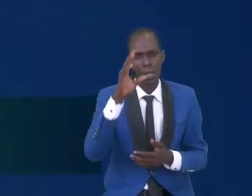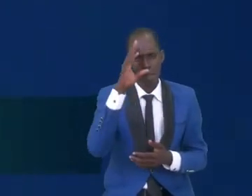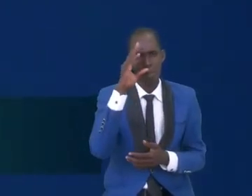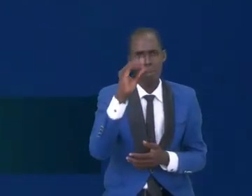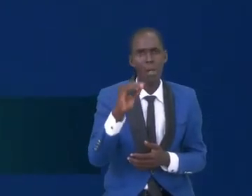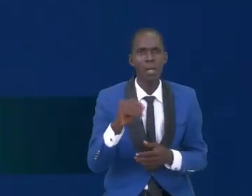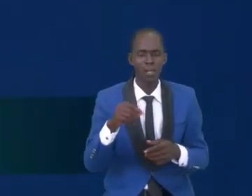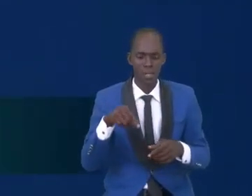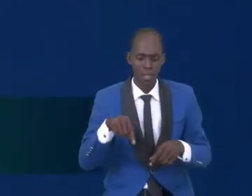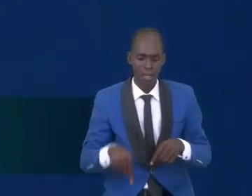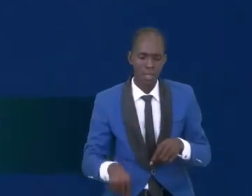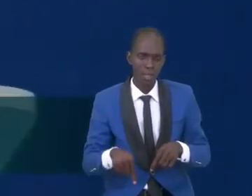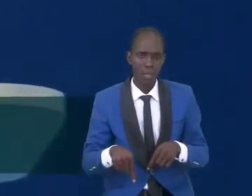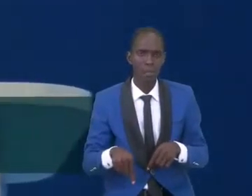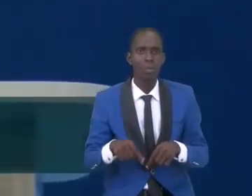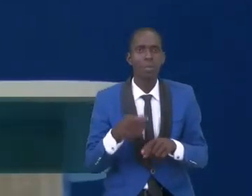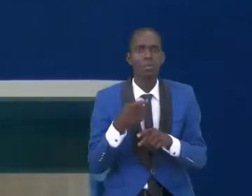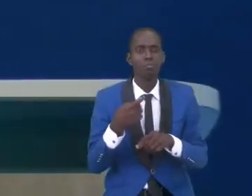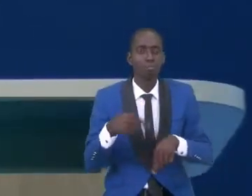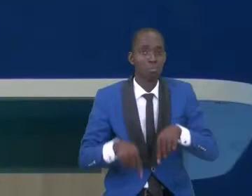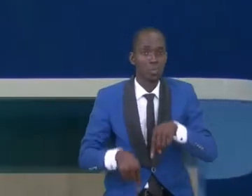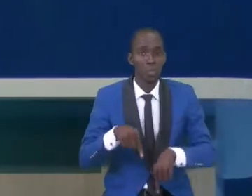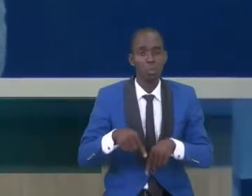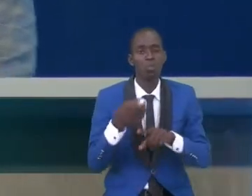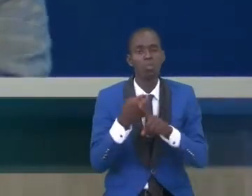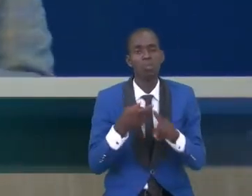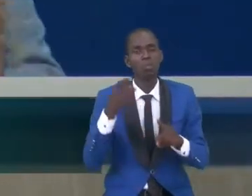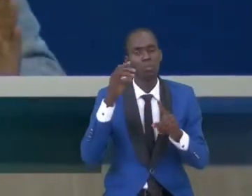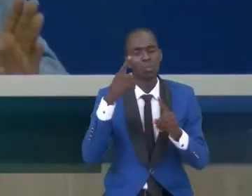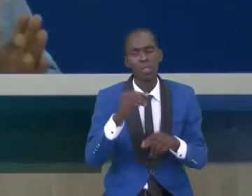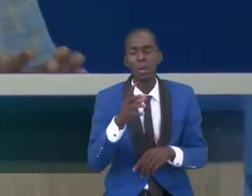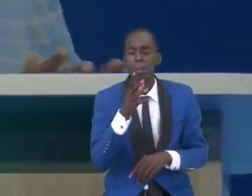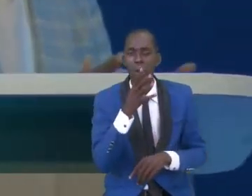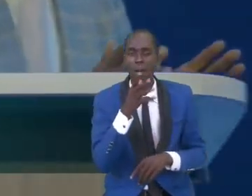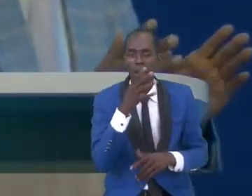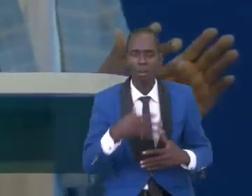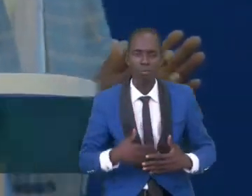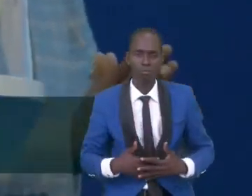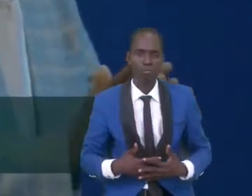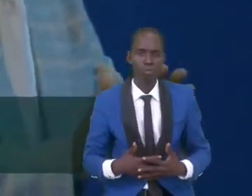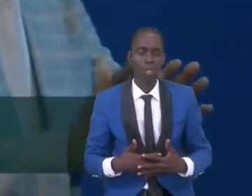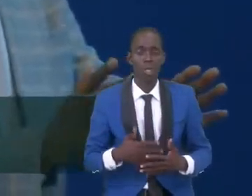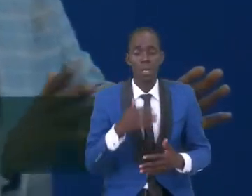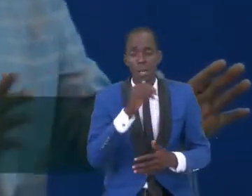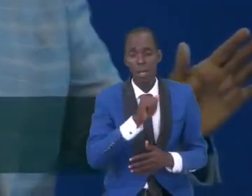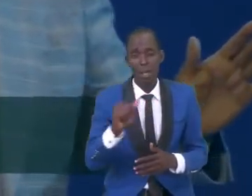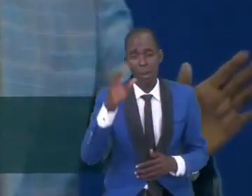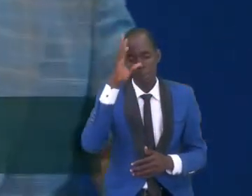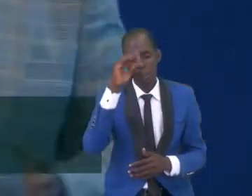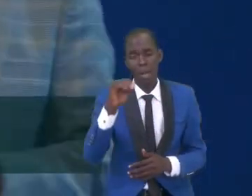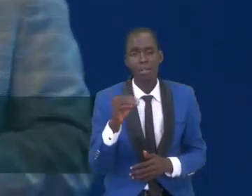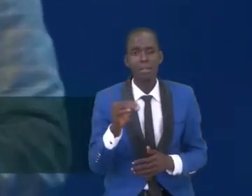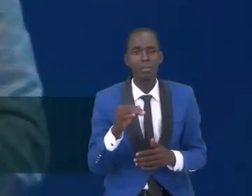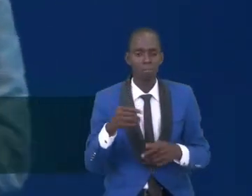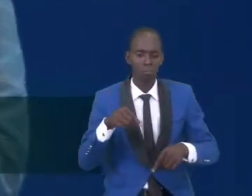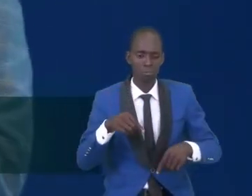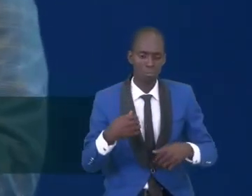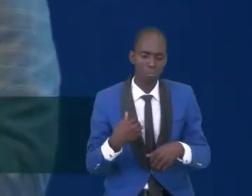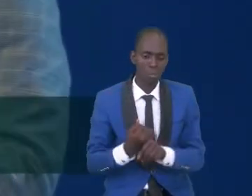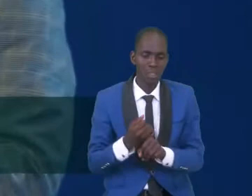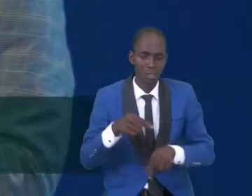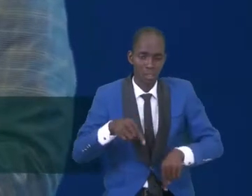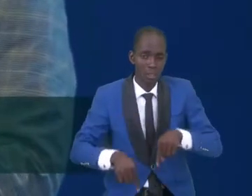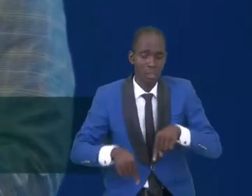lame from his mother's womb. A certain man, lame from his